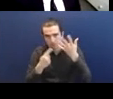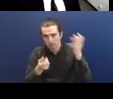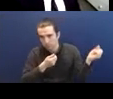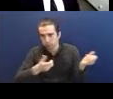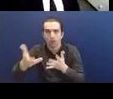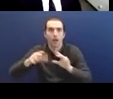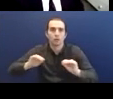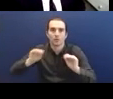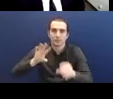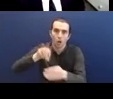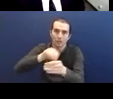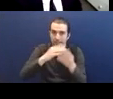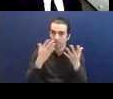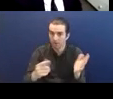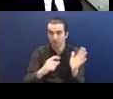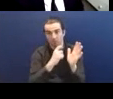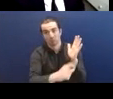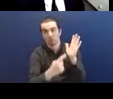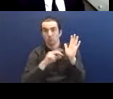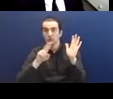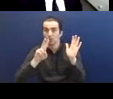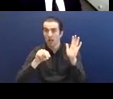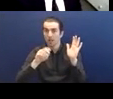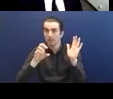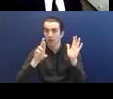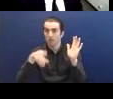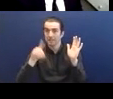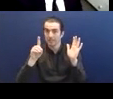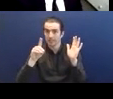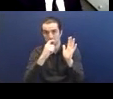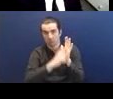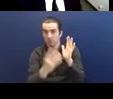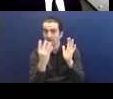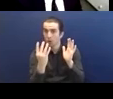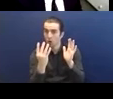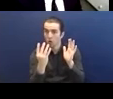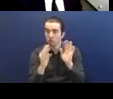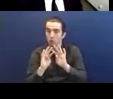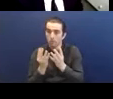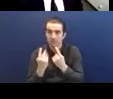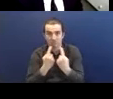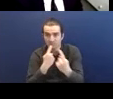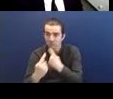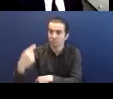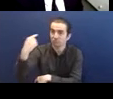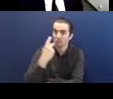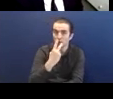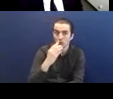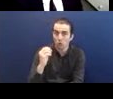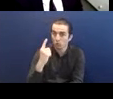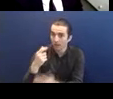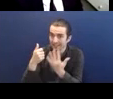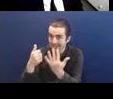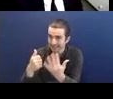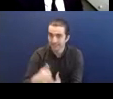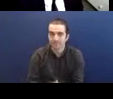That is the official body that oversees the implementation of the UNCRPD, who after